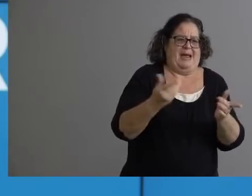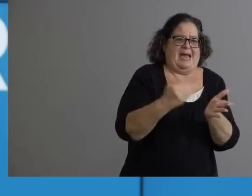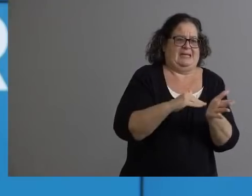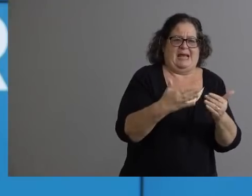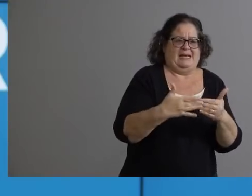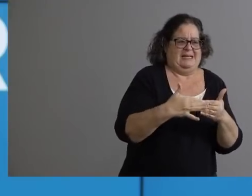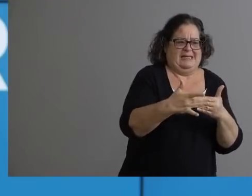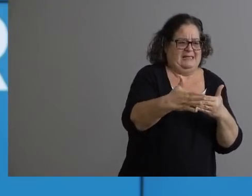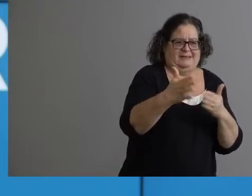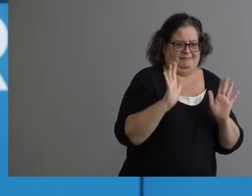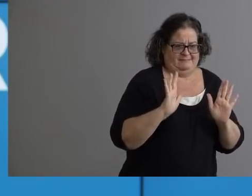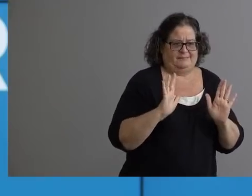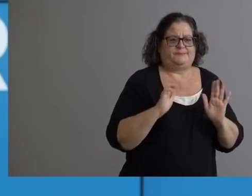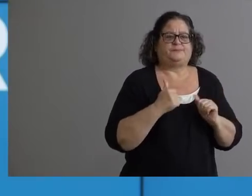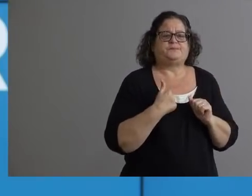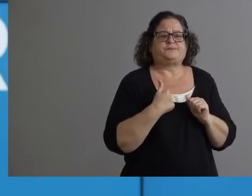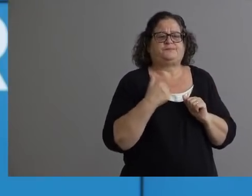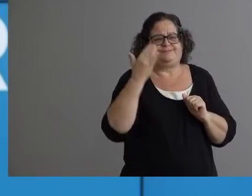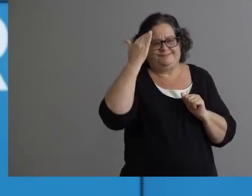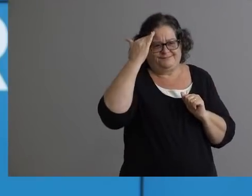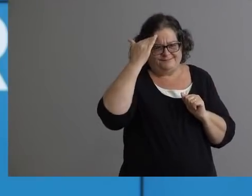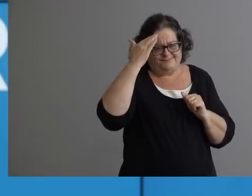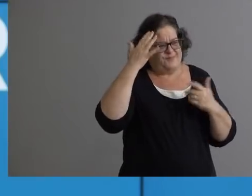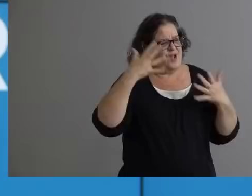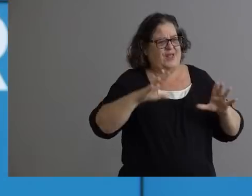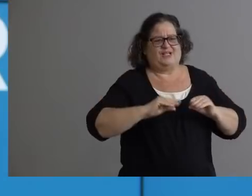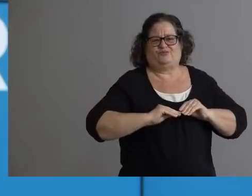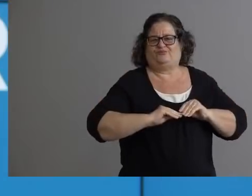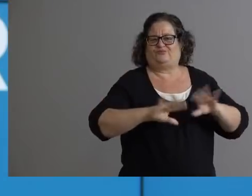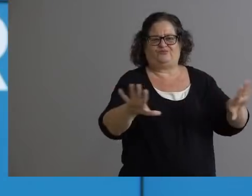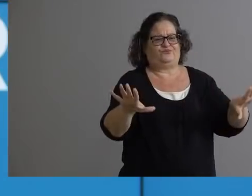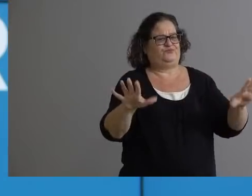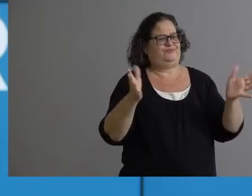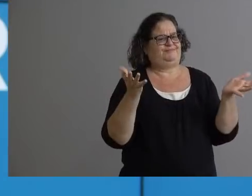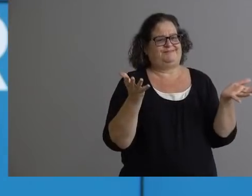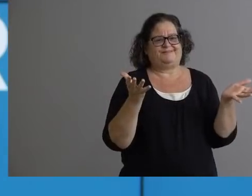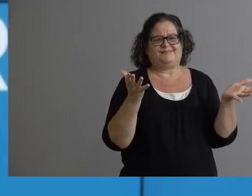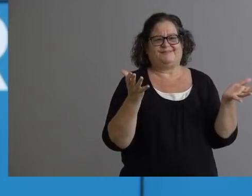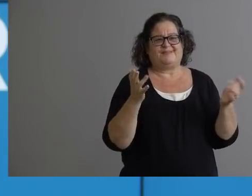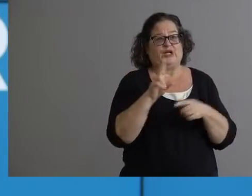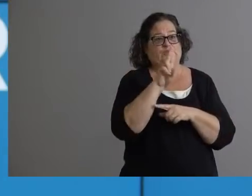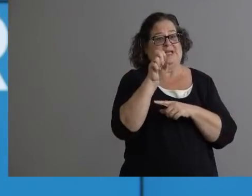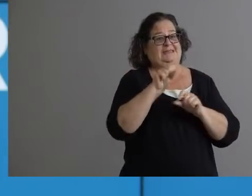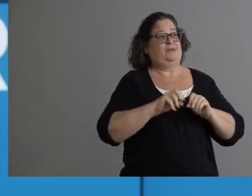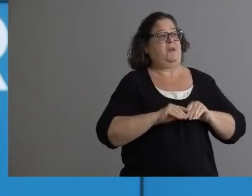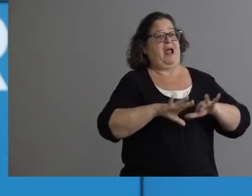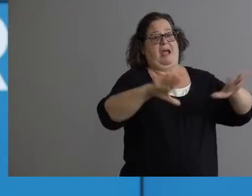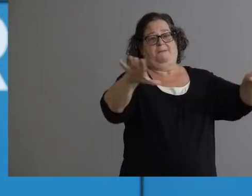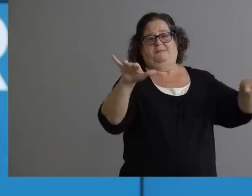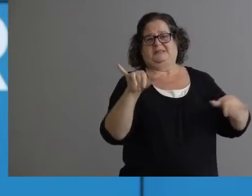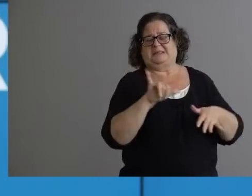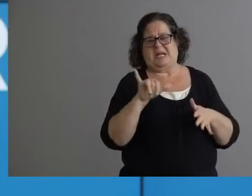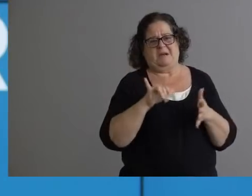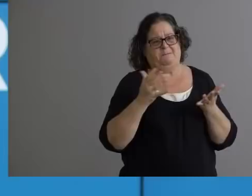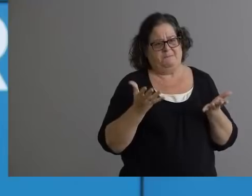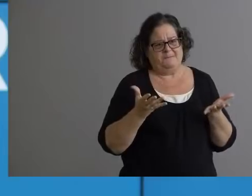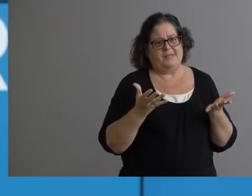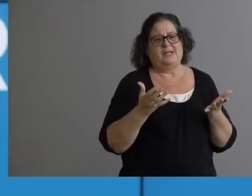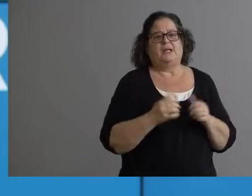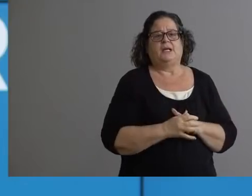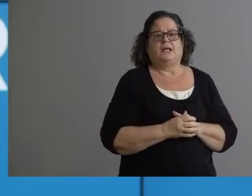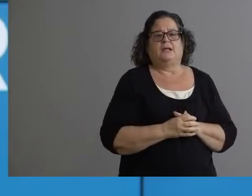happening across our country and, of course, in our state. And we're going to continue to take